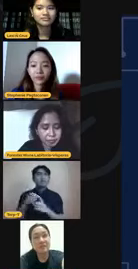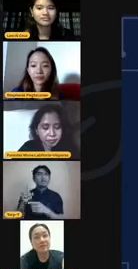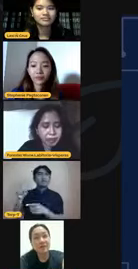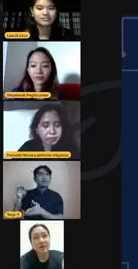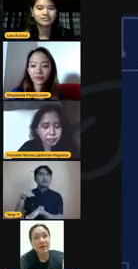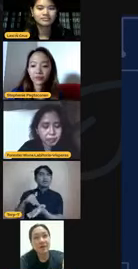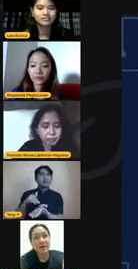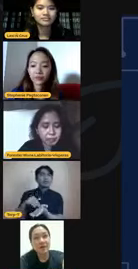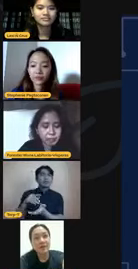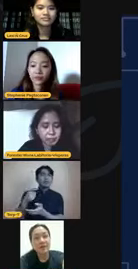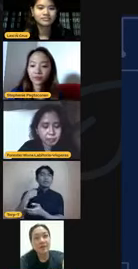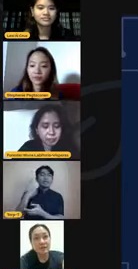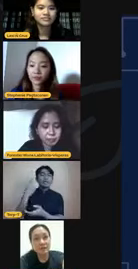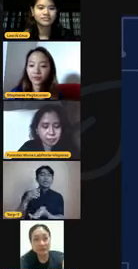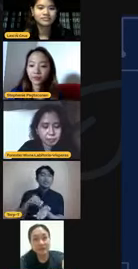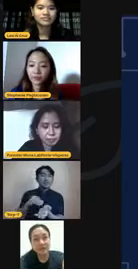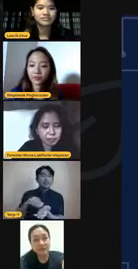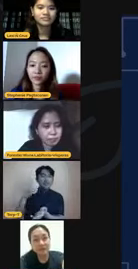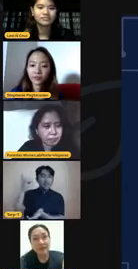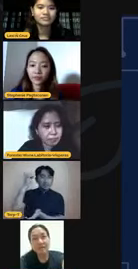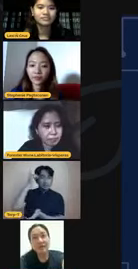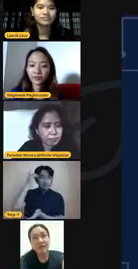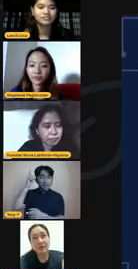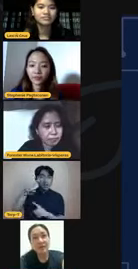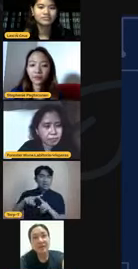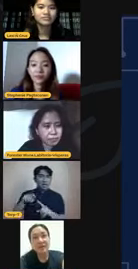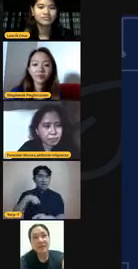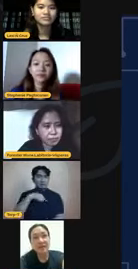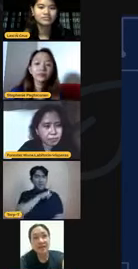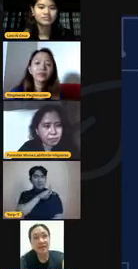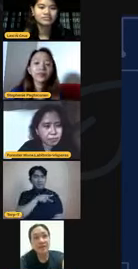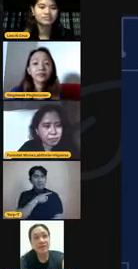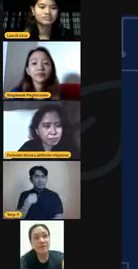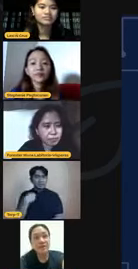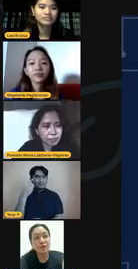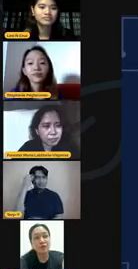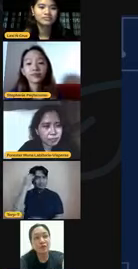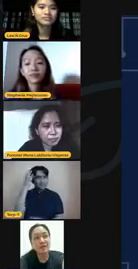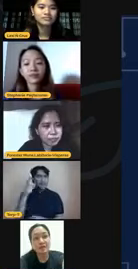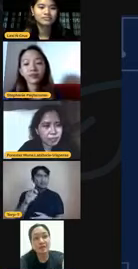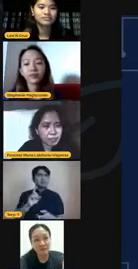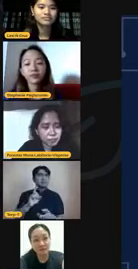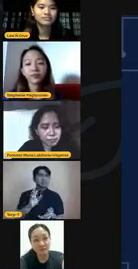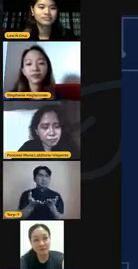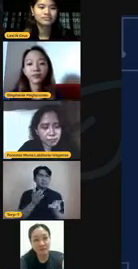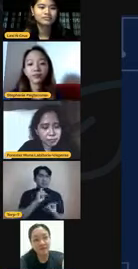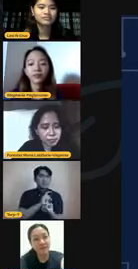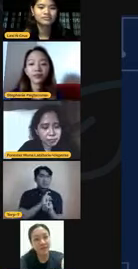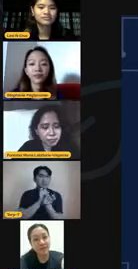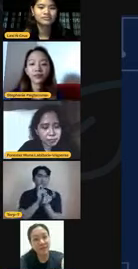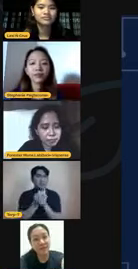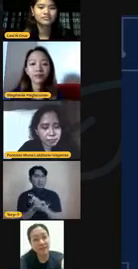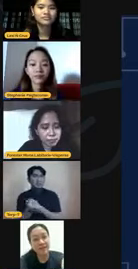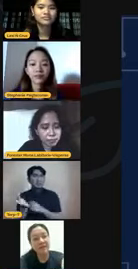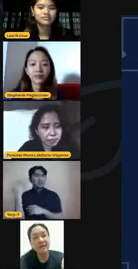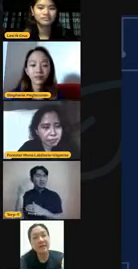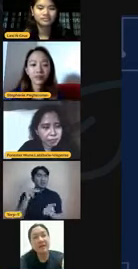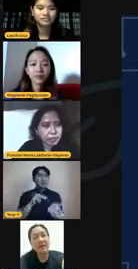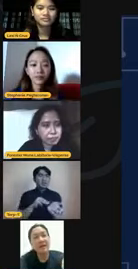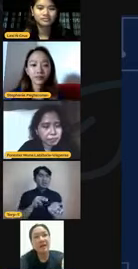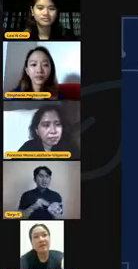DeMolanta, but personally for me, Down syndrome, I think it has changed. Before, it was that medical term. It was a